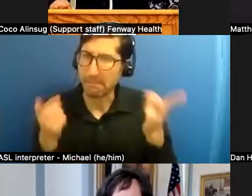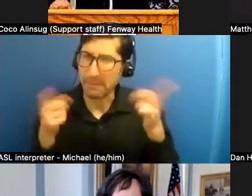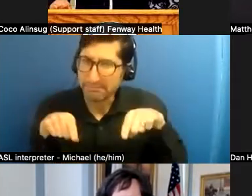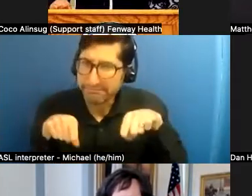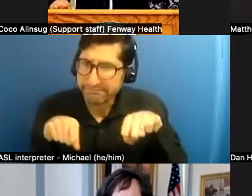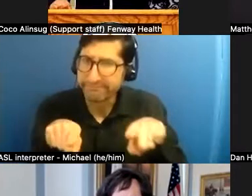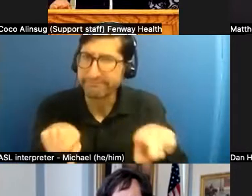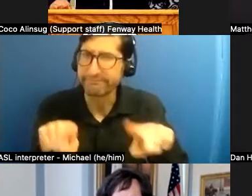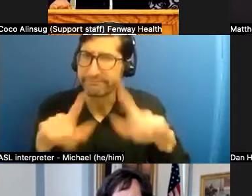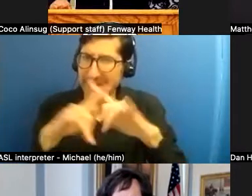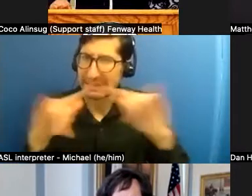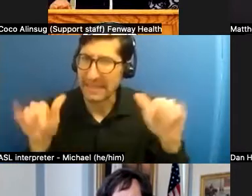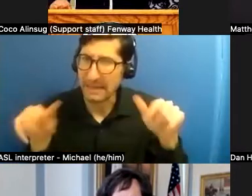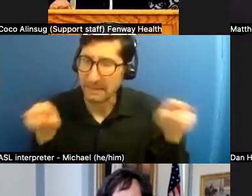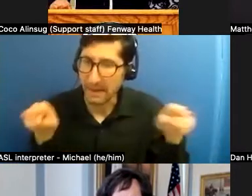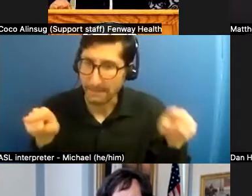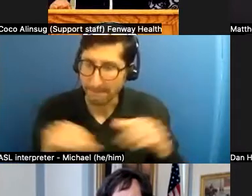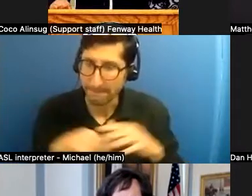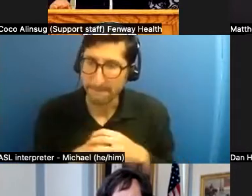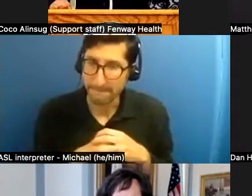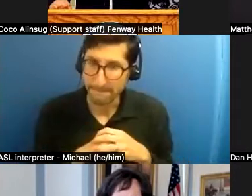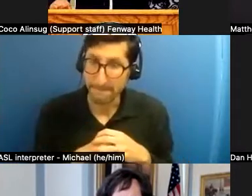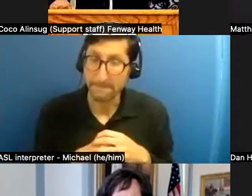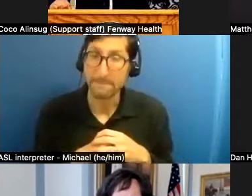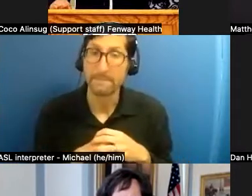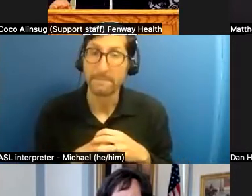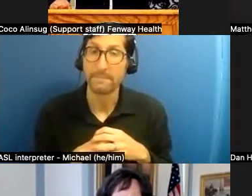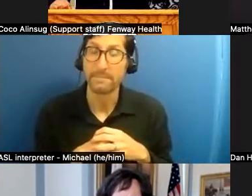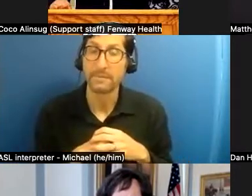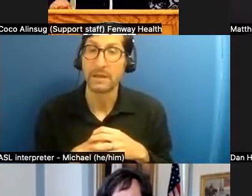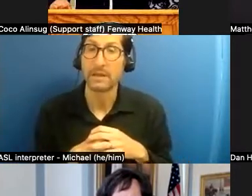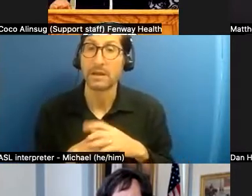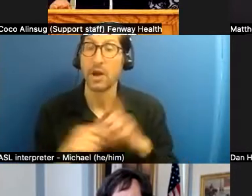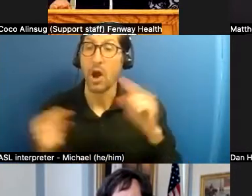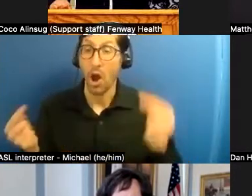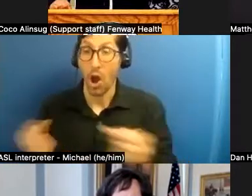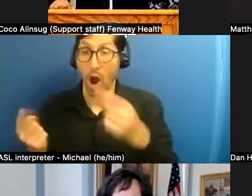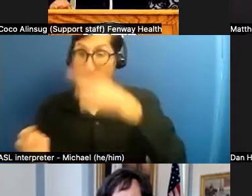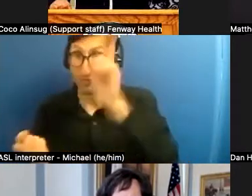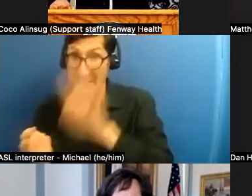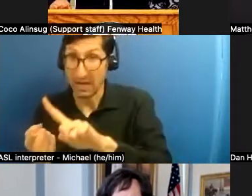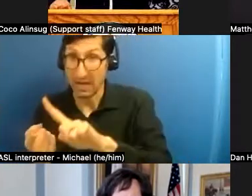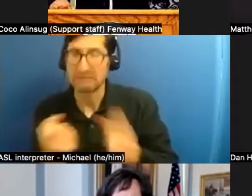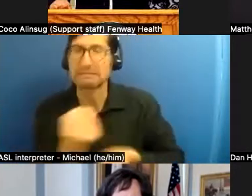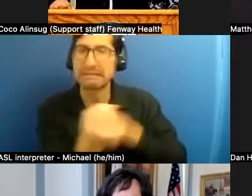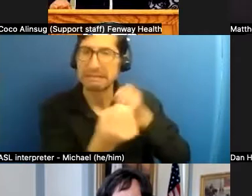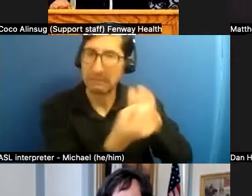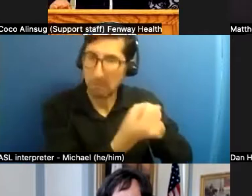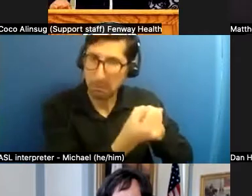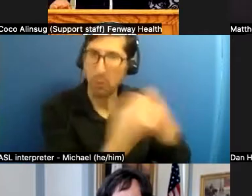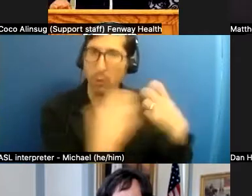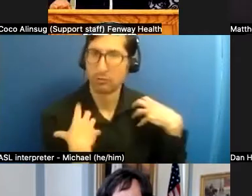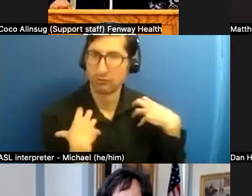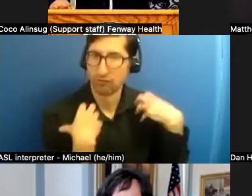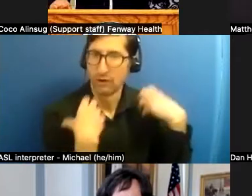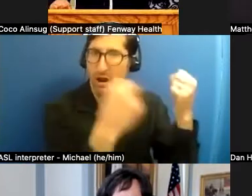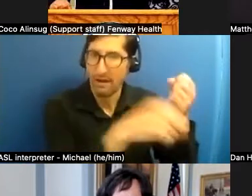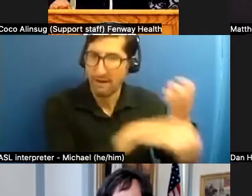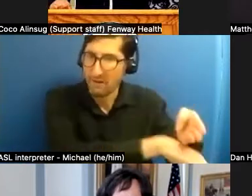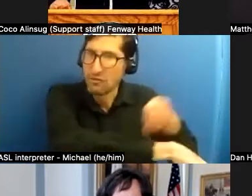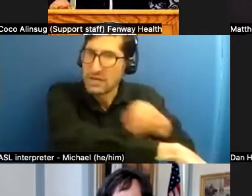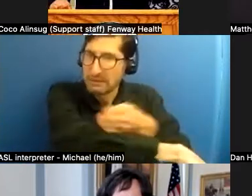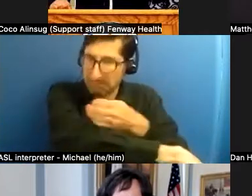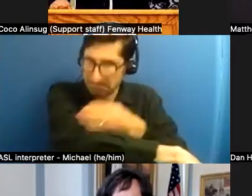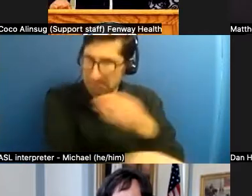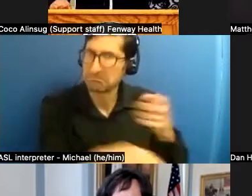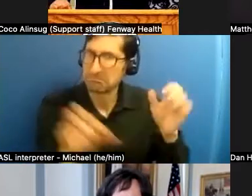ongoing practice that supports recovery in all of its very variable forms, rather